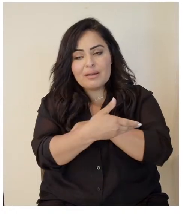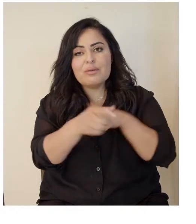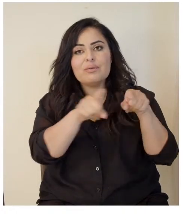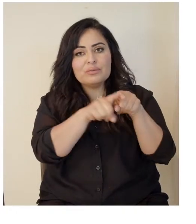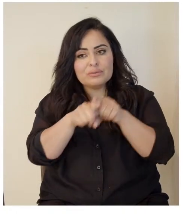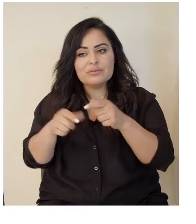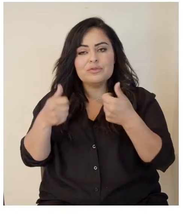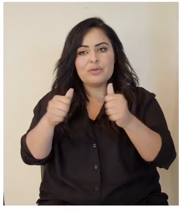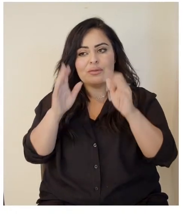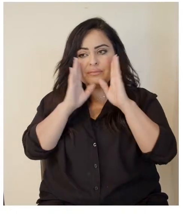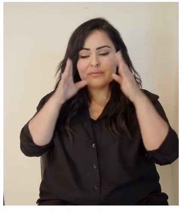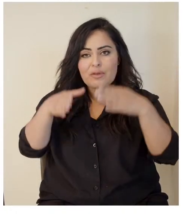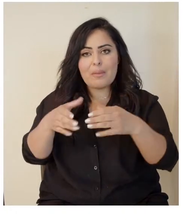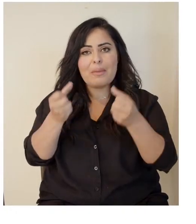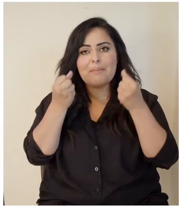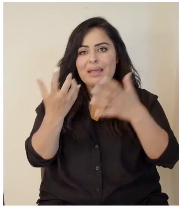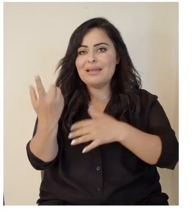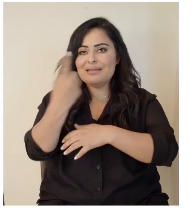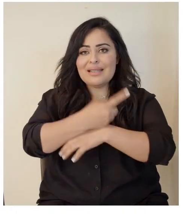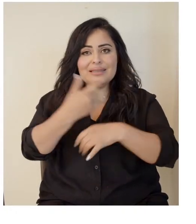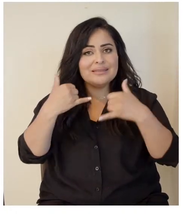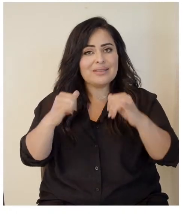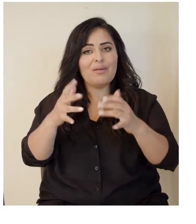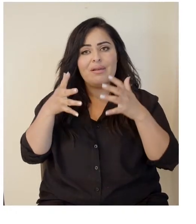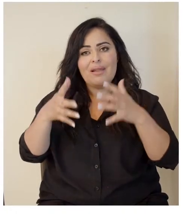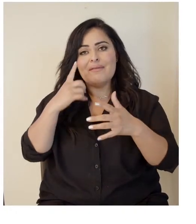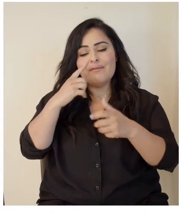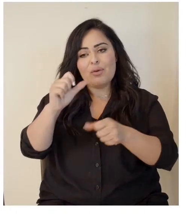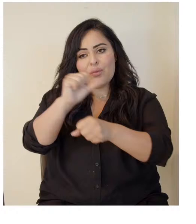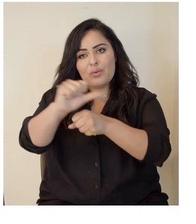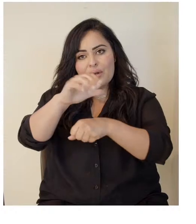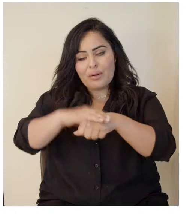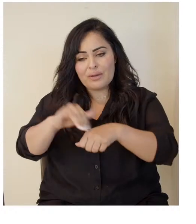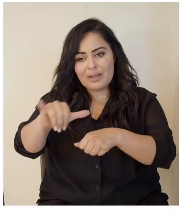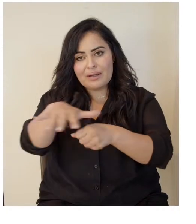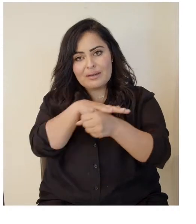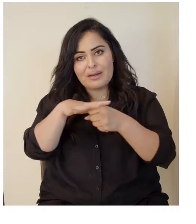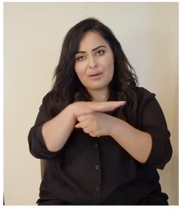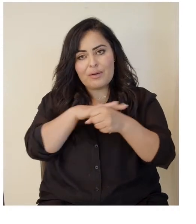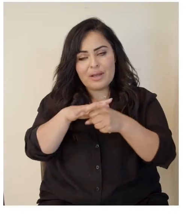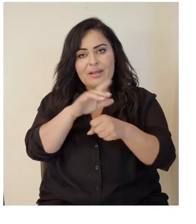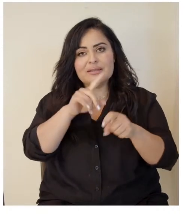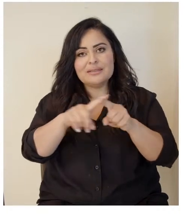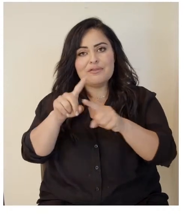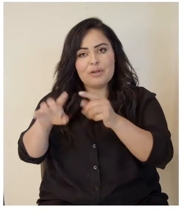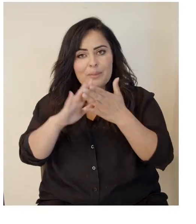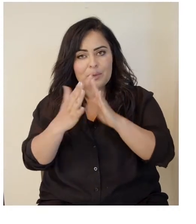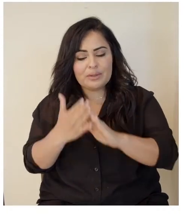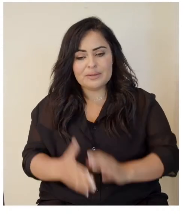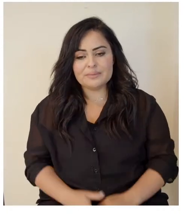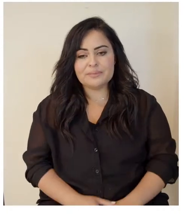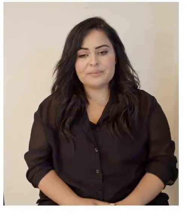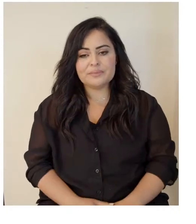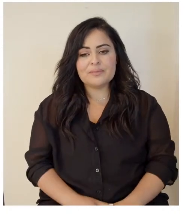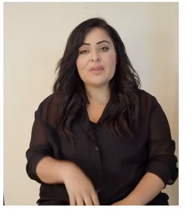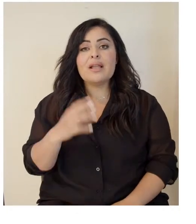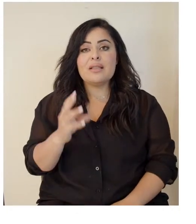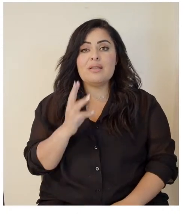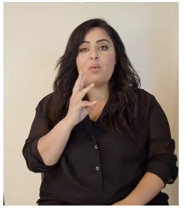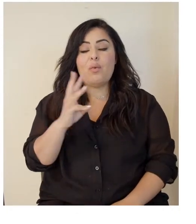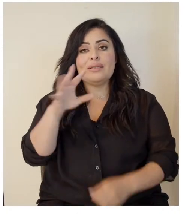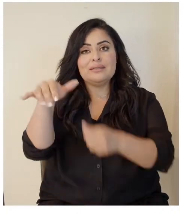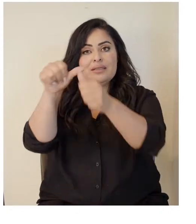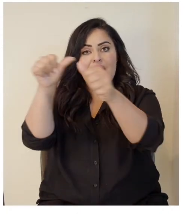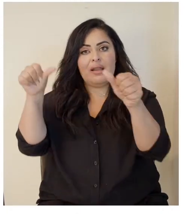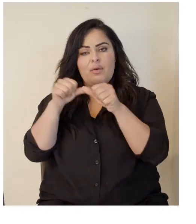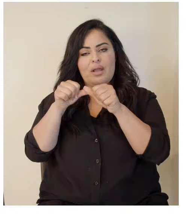but many more days of work down here along the front country in these affected communities. As we come up around the west end of the fire,